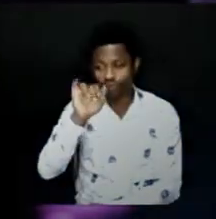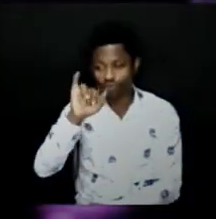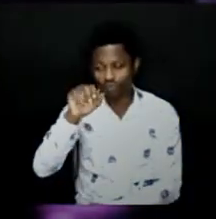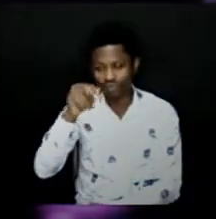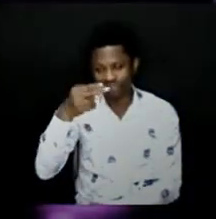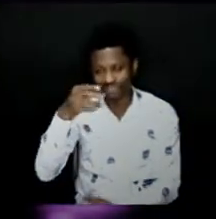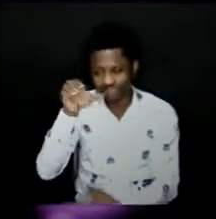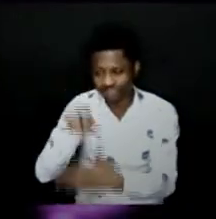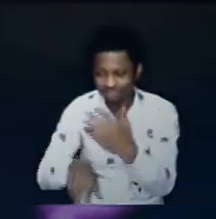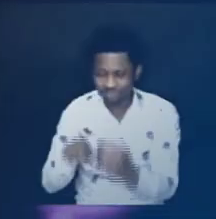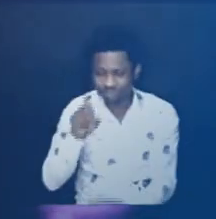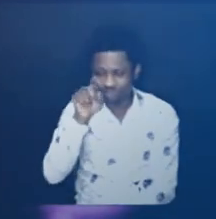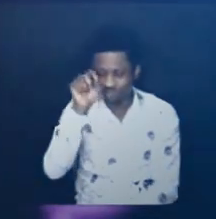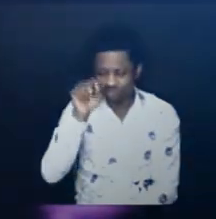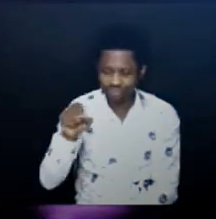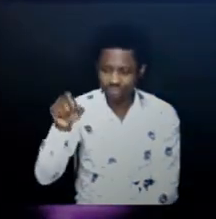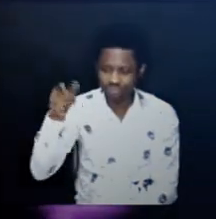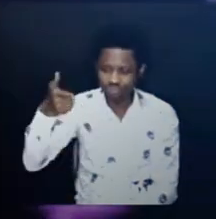Verse 21, please.